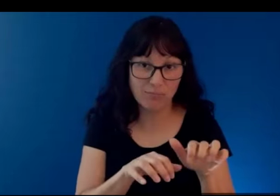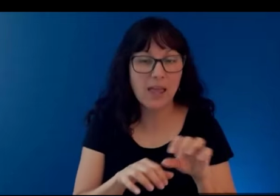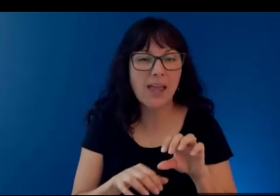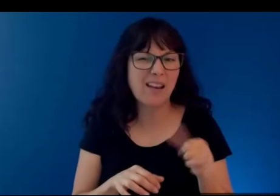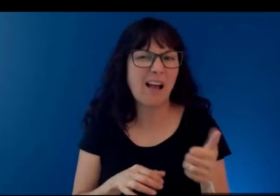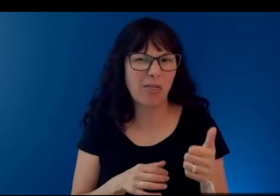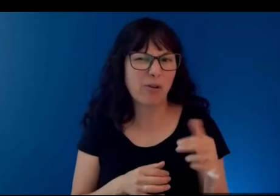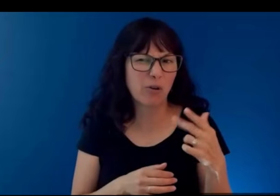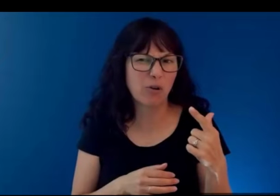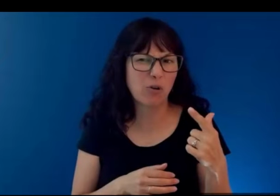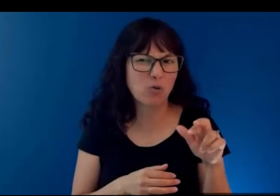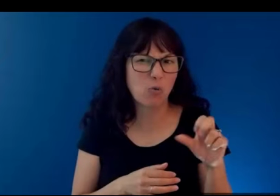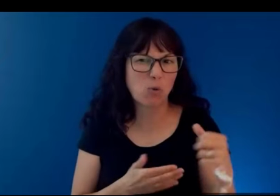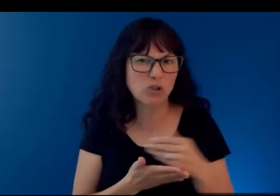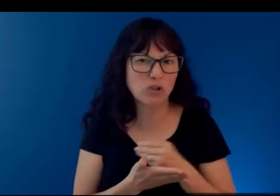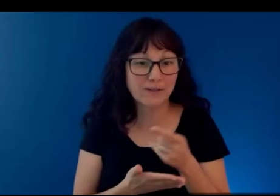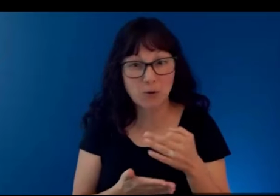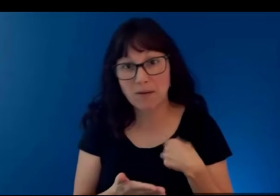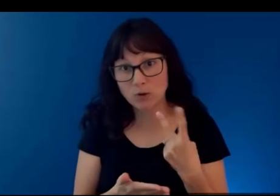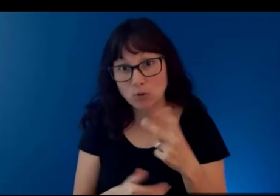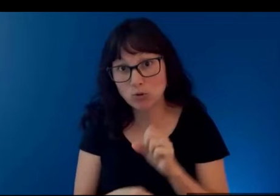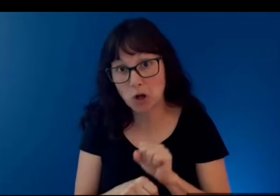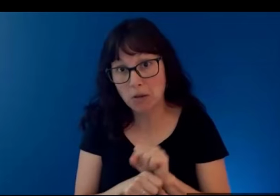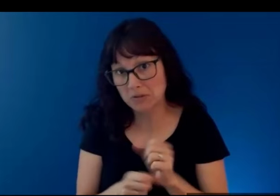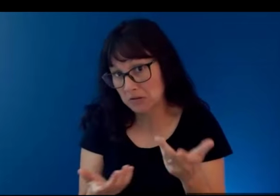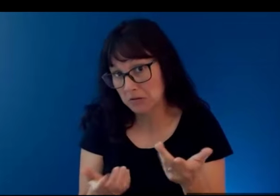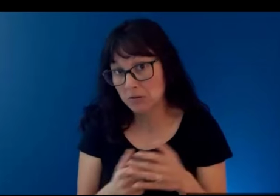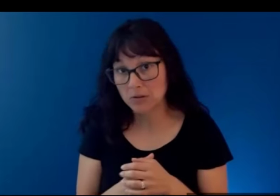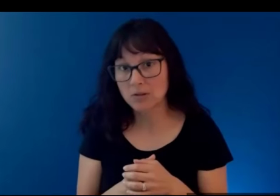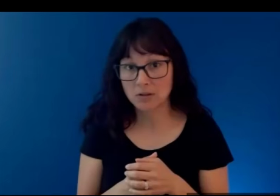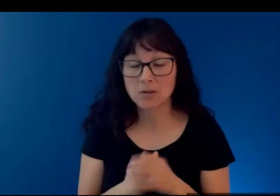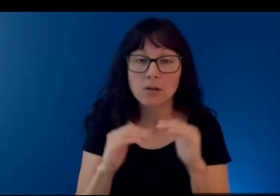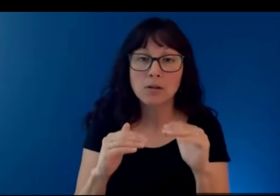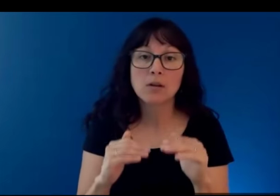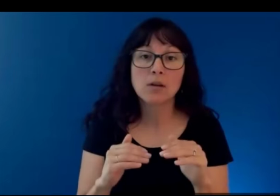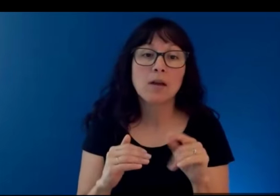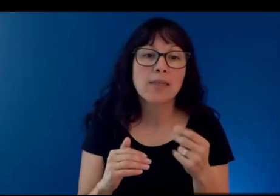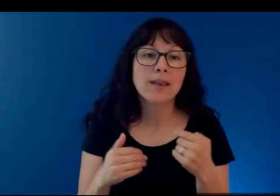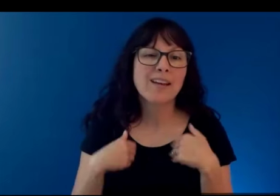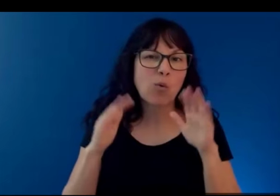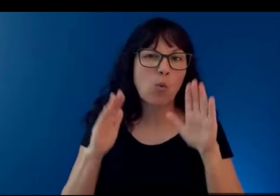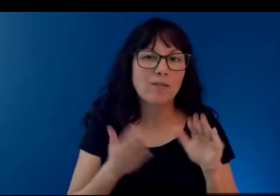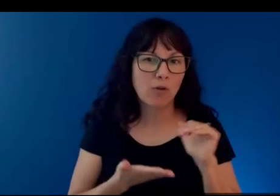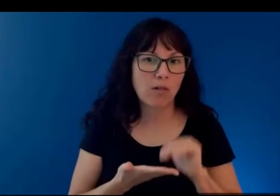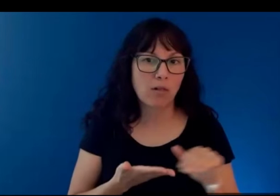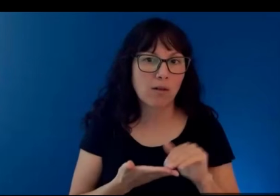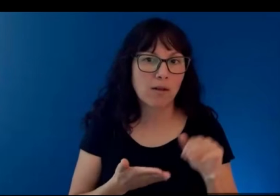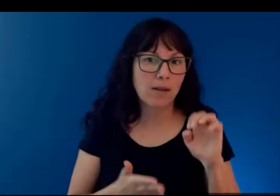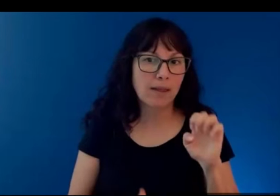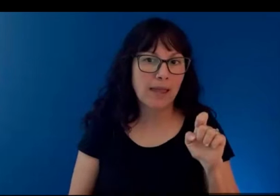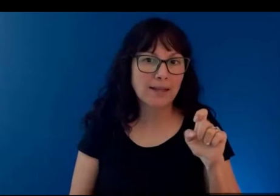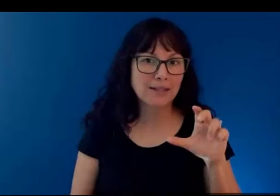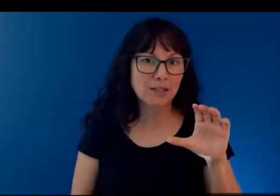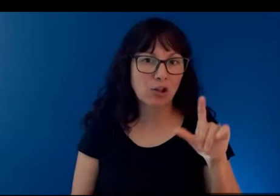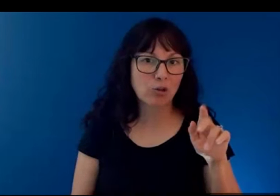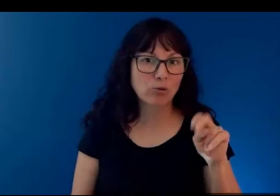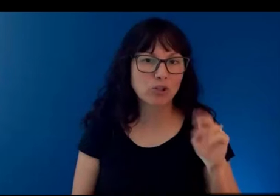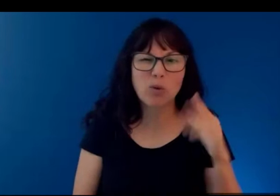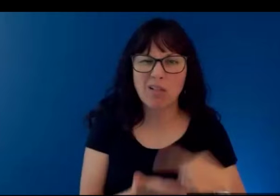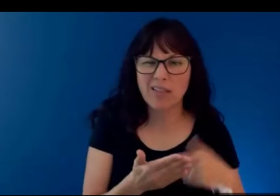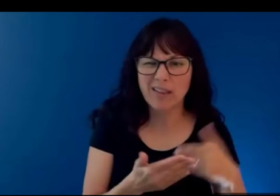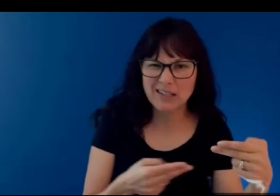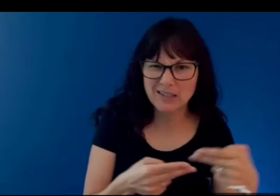gross earnings. If people have 2 jobs, that's possible. And then there's these wonderful exclusions that we're going to talk about in the next